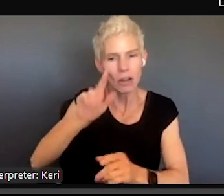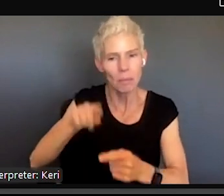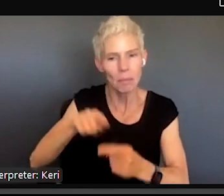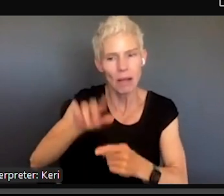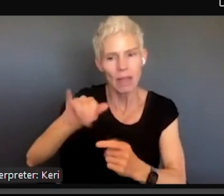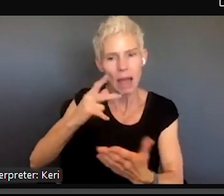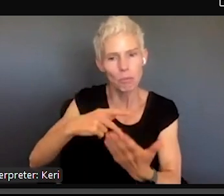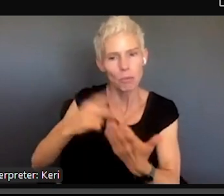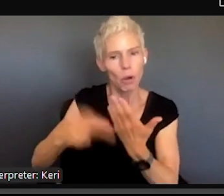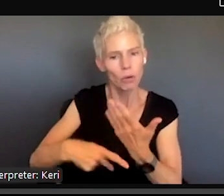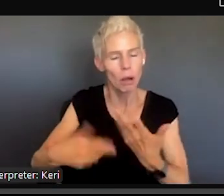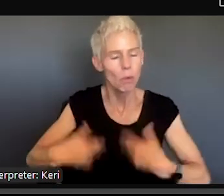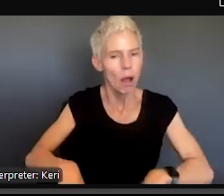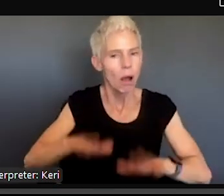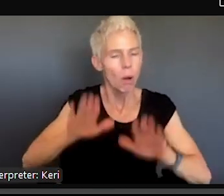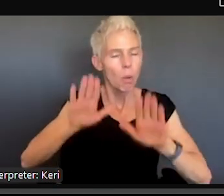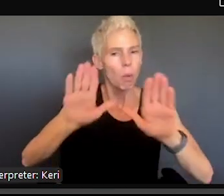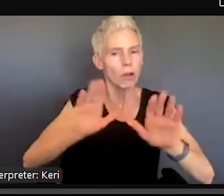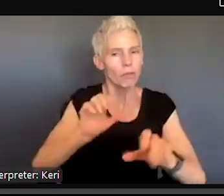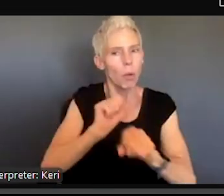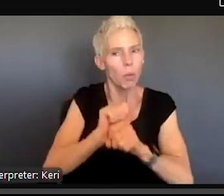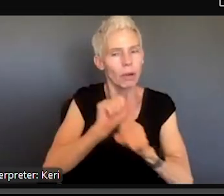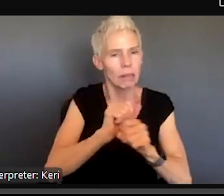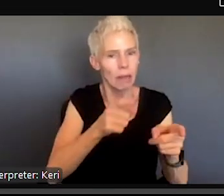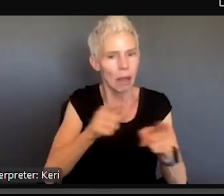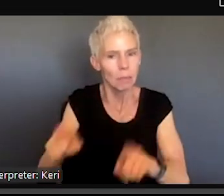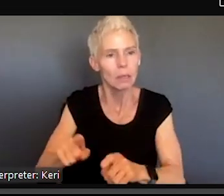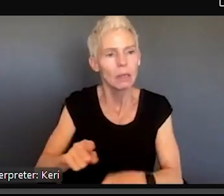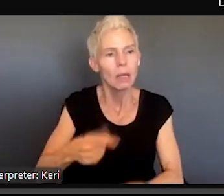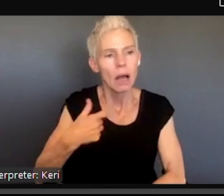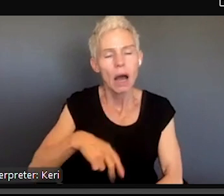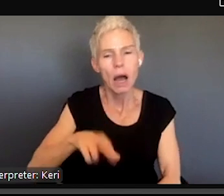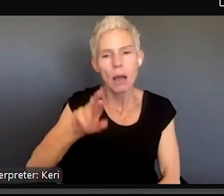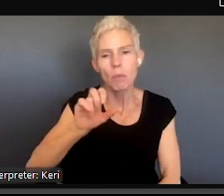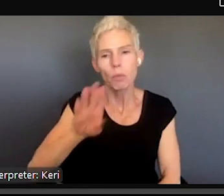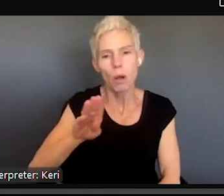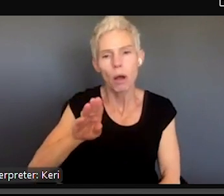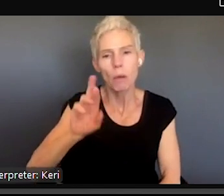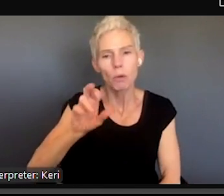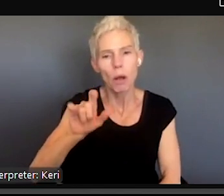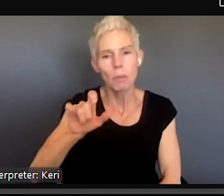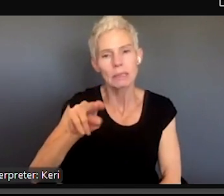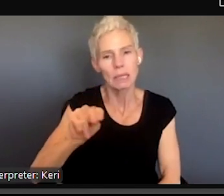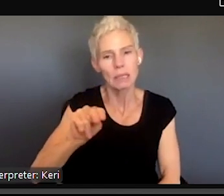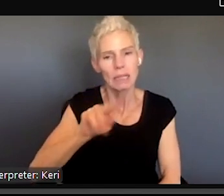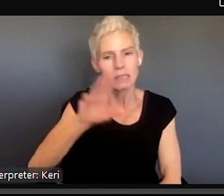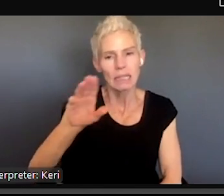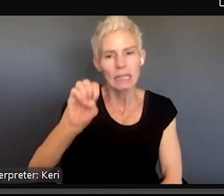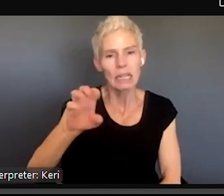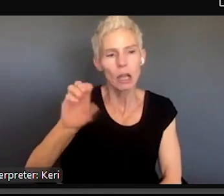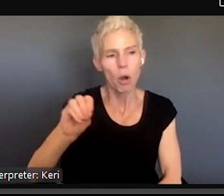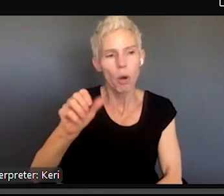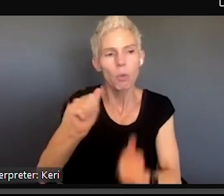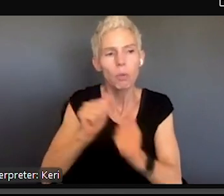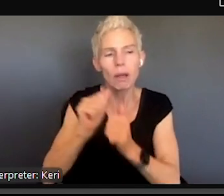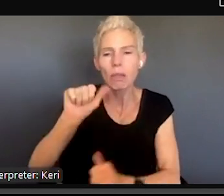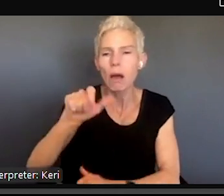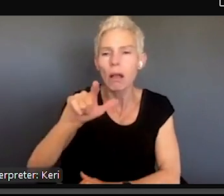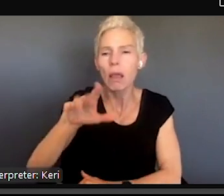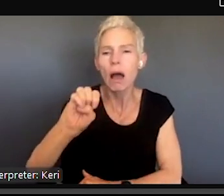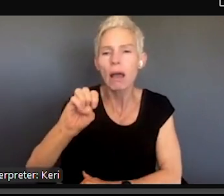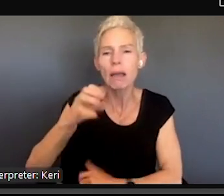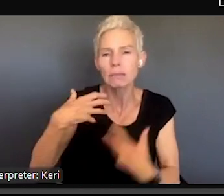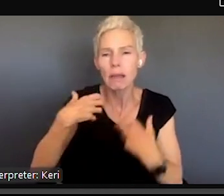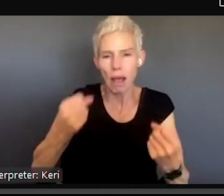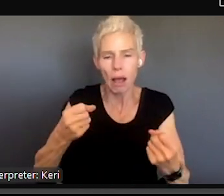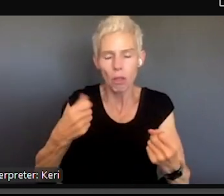really awesome work being done. Again, my name is Rob Robinson. I'm the CEO with Alliance Health. We